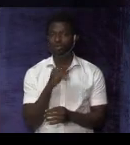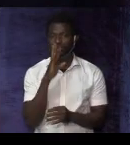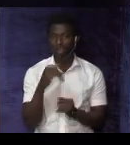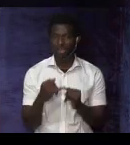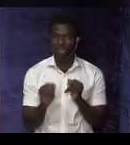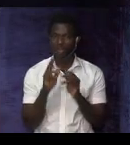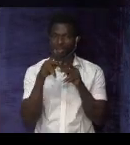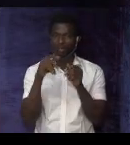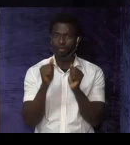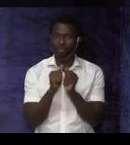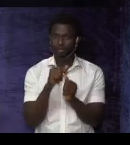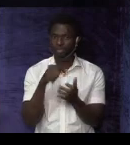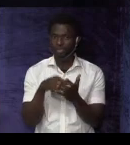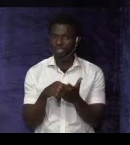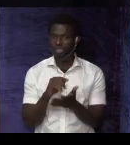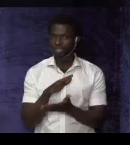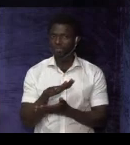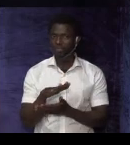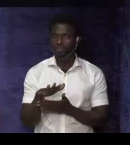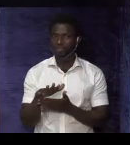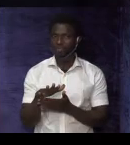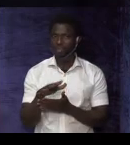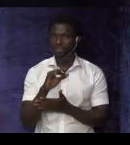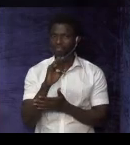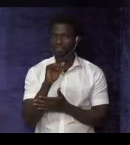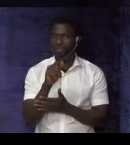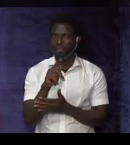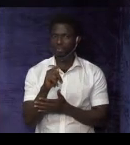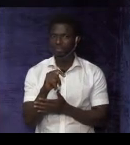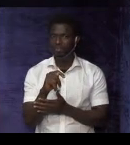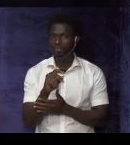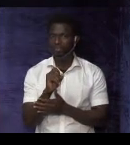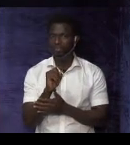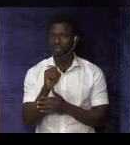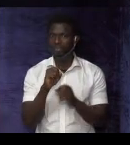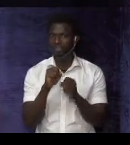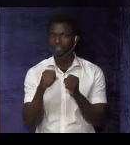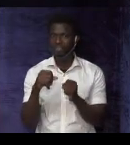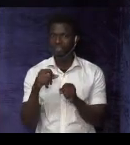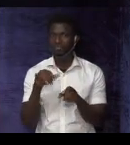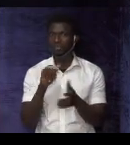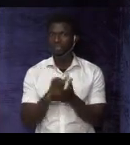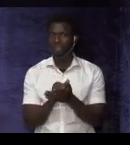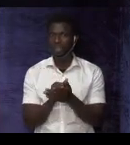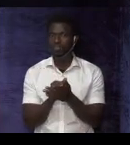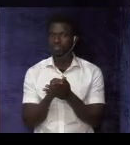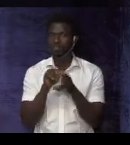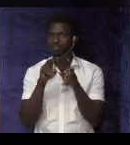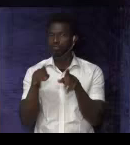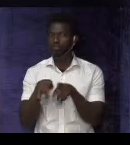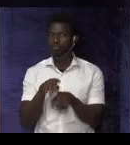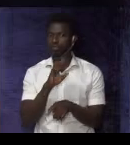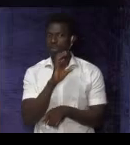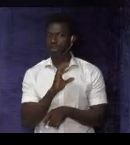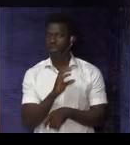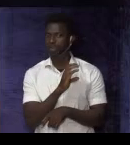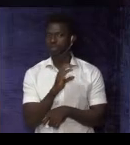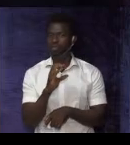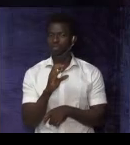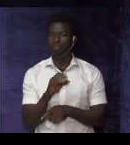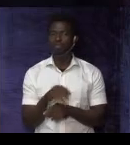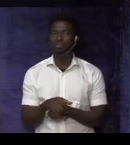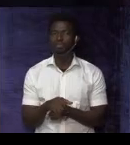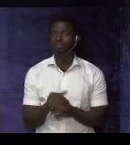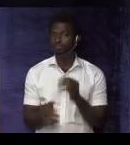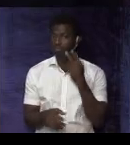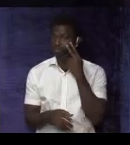We are ending up with this flat shape that is looking like a cross, for Christians. This looks like a cross. So let me just